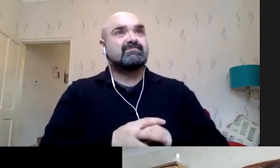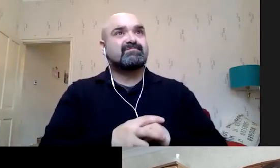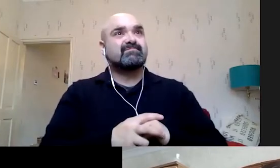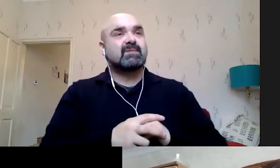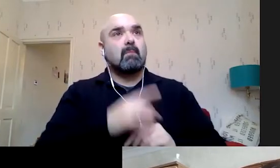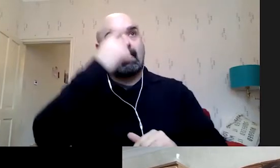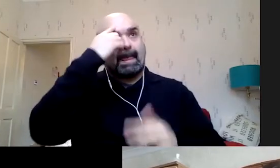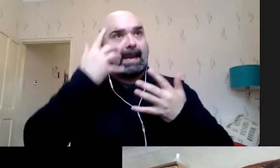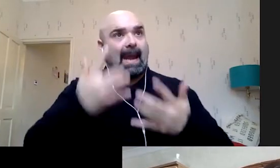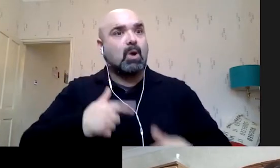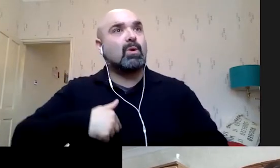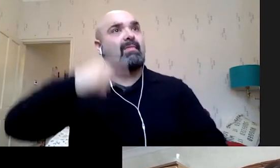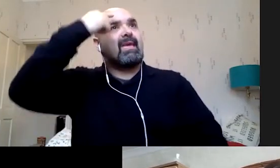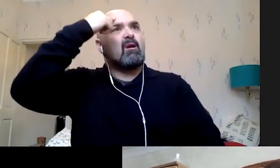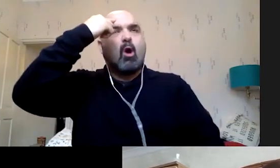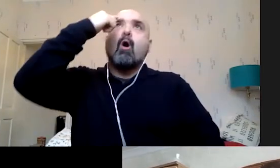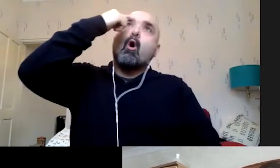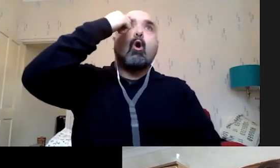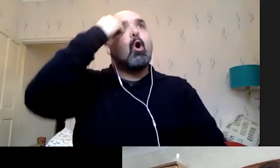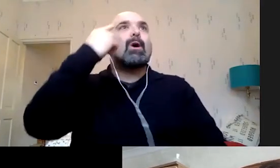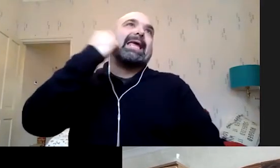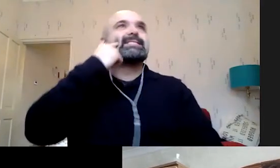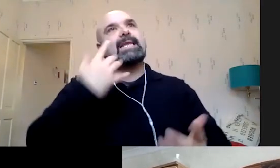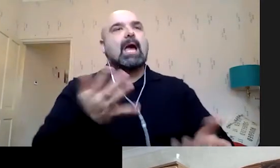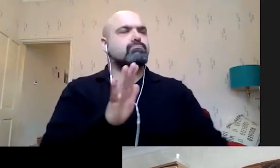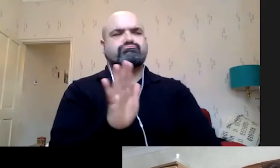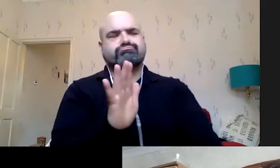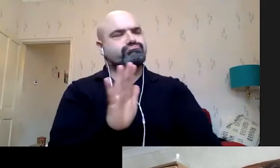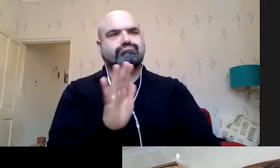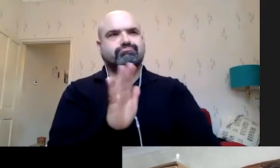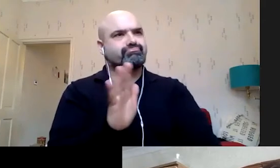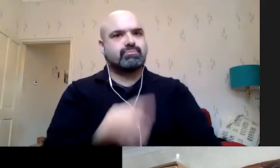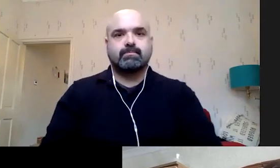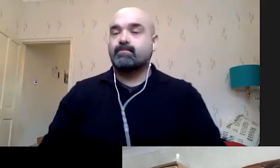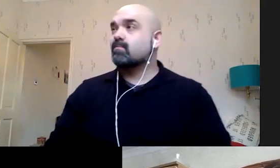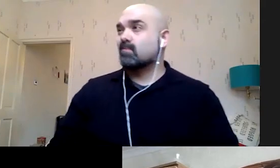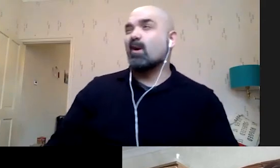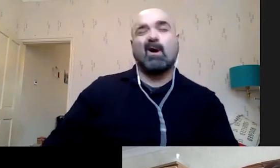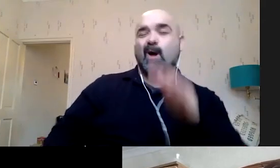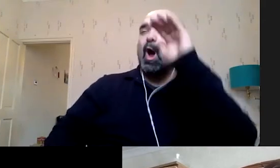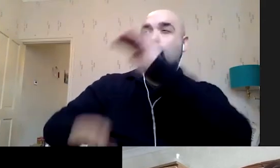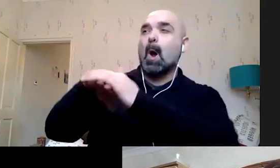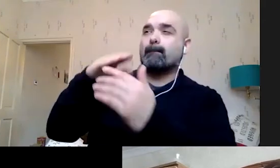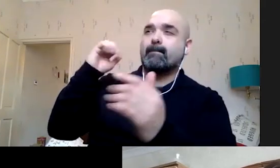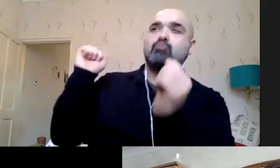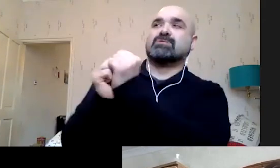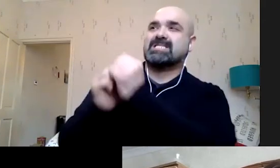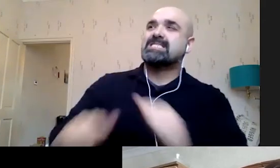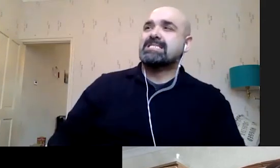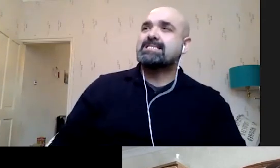any manner of means people find it easy now. I completely agree. And when you said